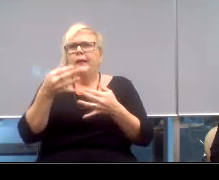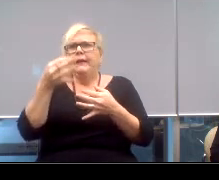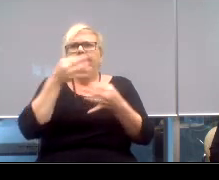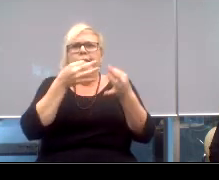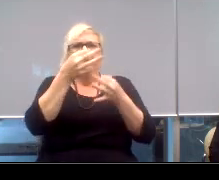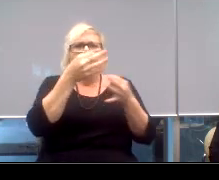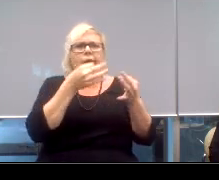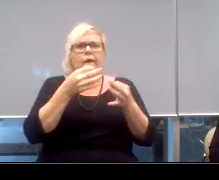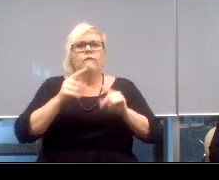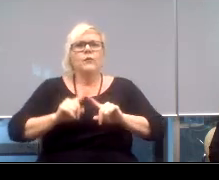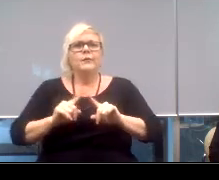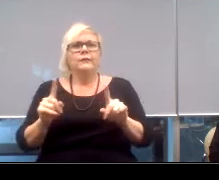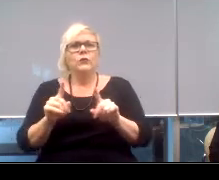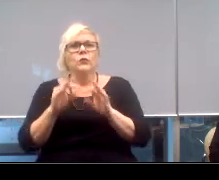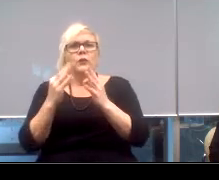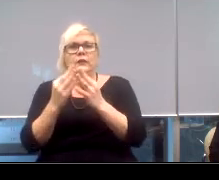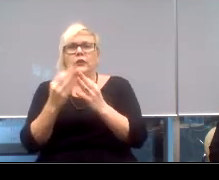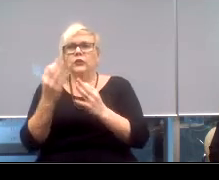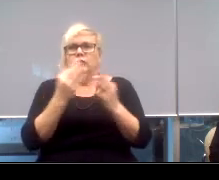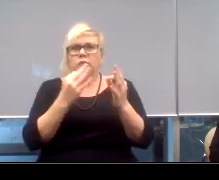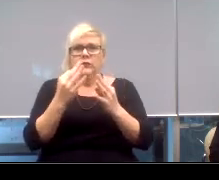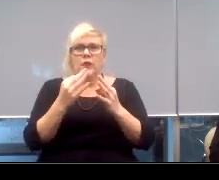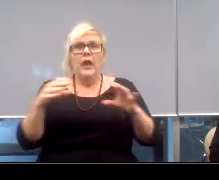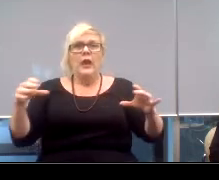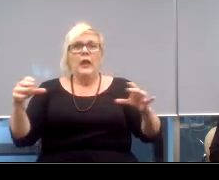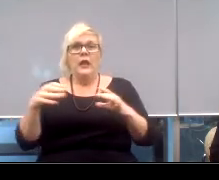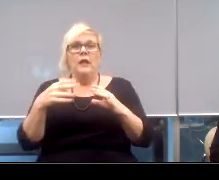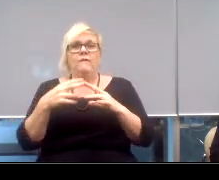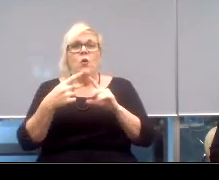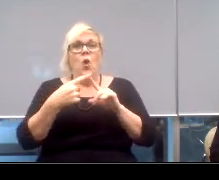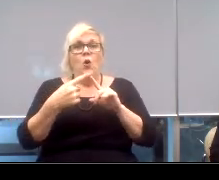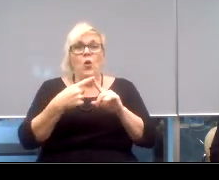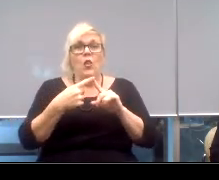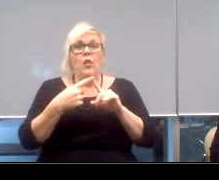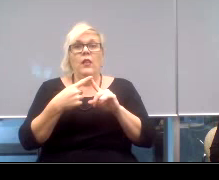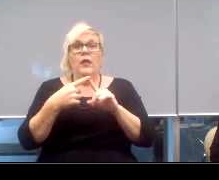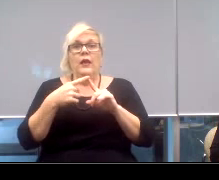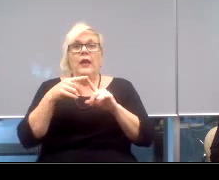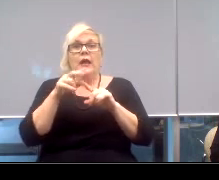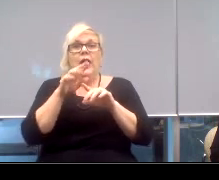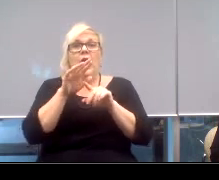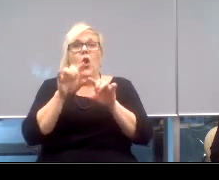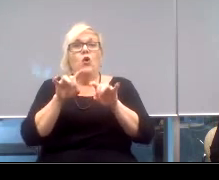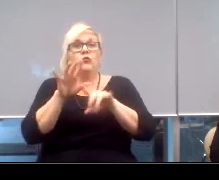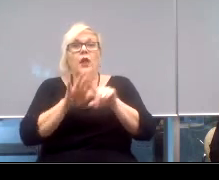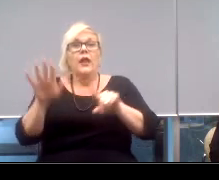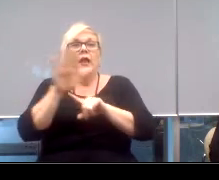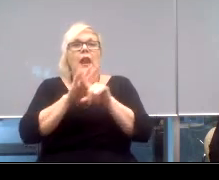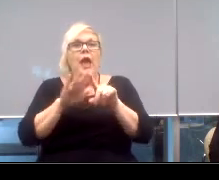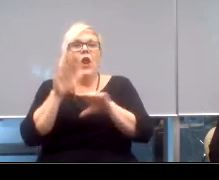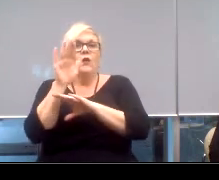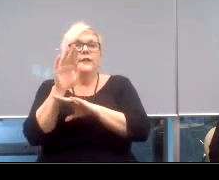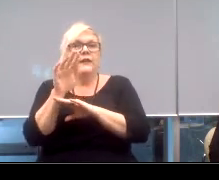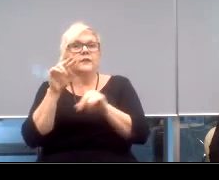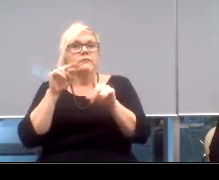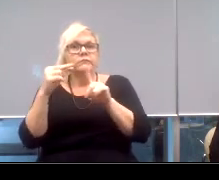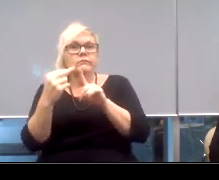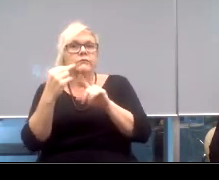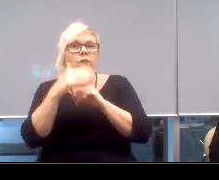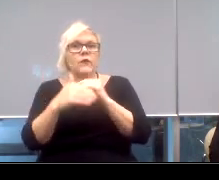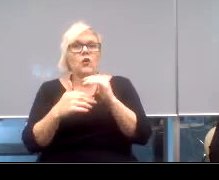collaborative, and our webinars are bringing together local, national and international perspectives in research